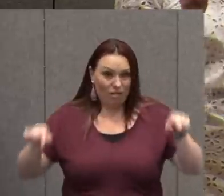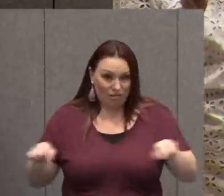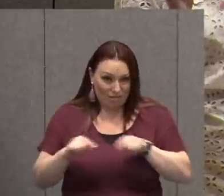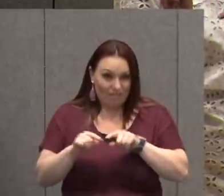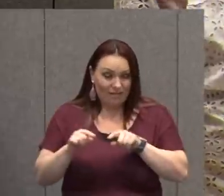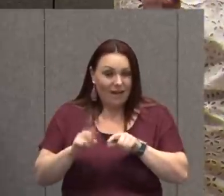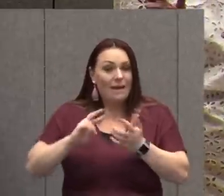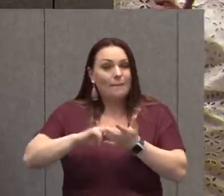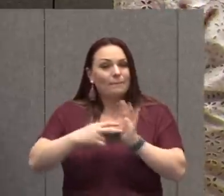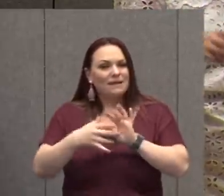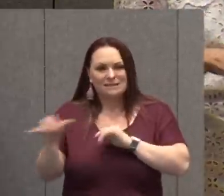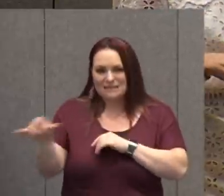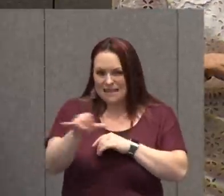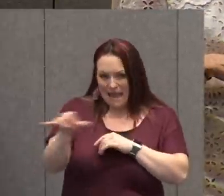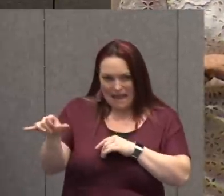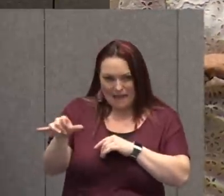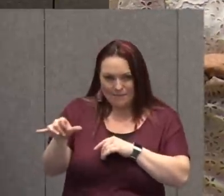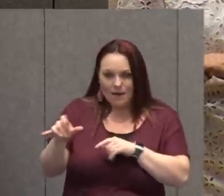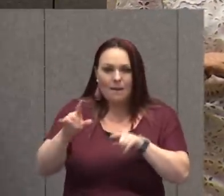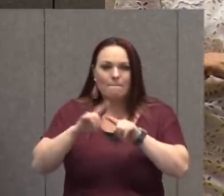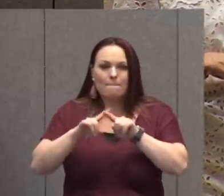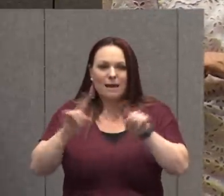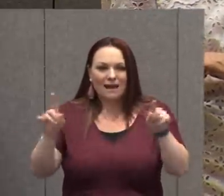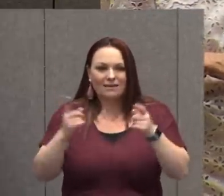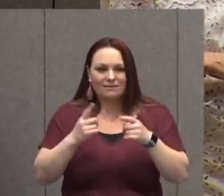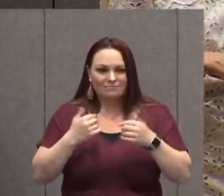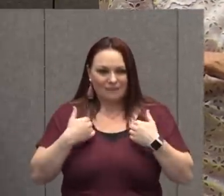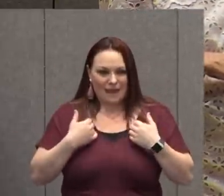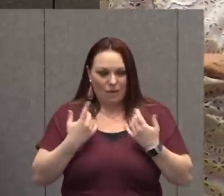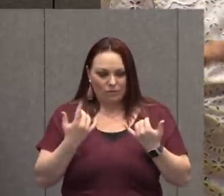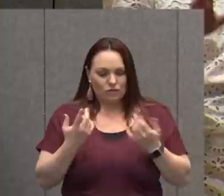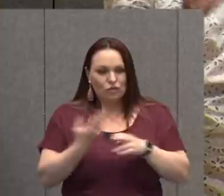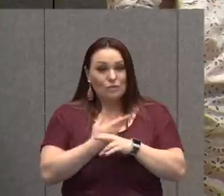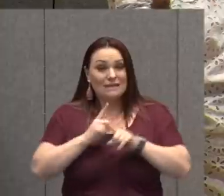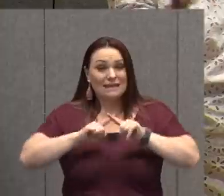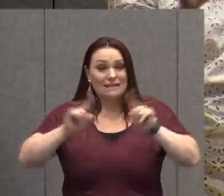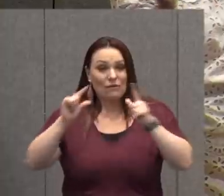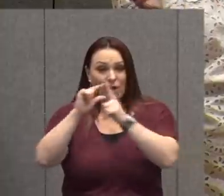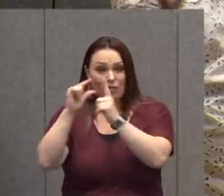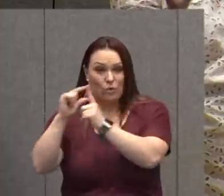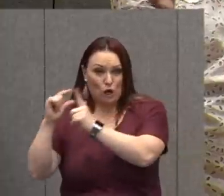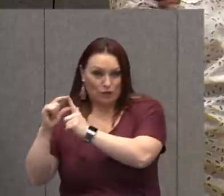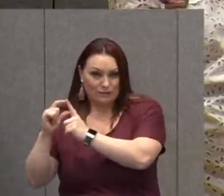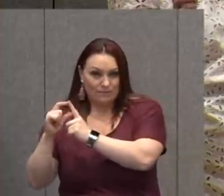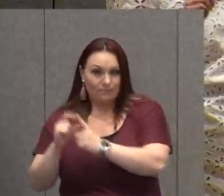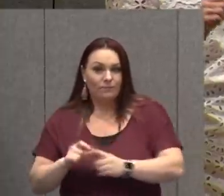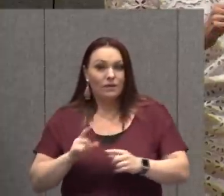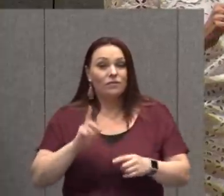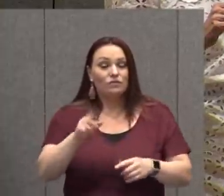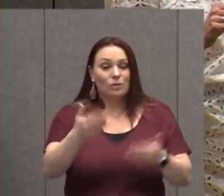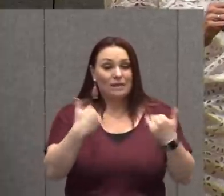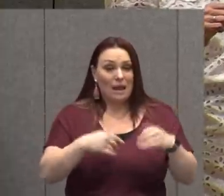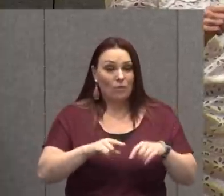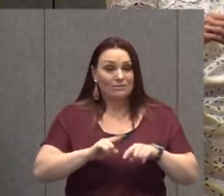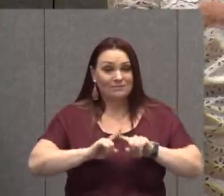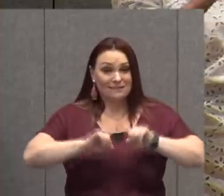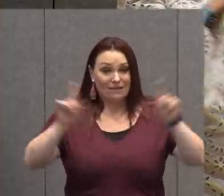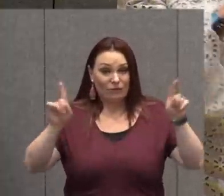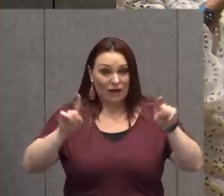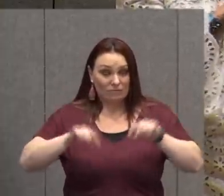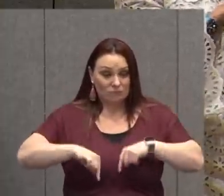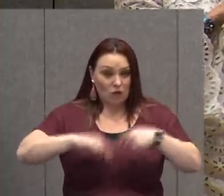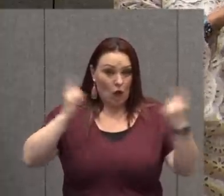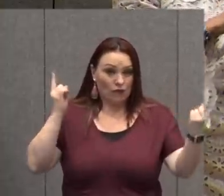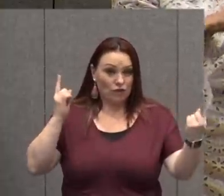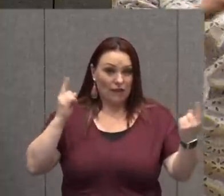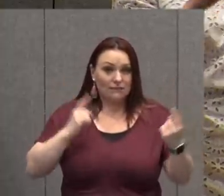just a different way of saying it. So we also have contrast, so you can show how things are different. Emphasis, if you